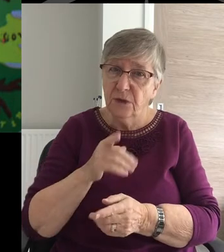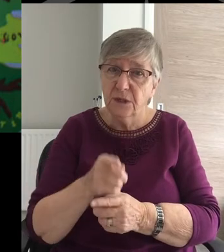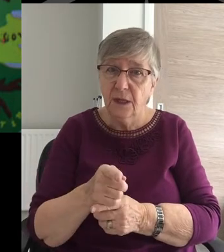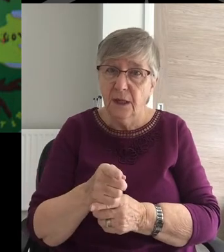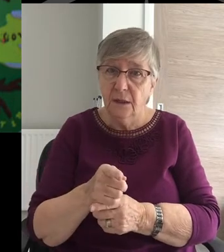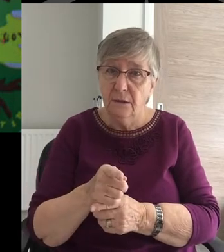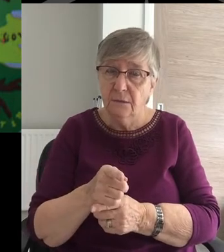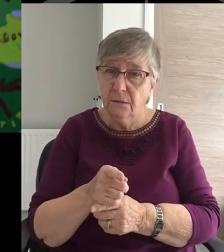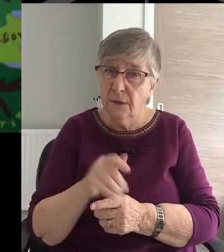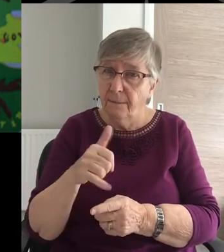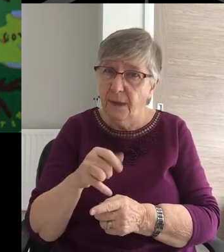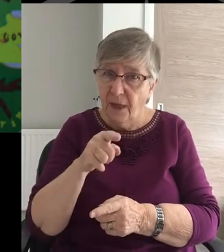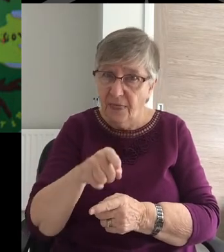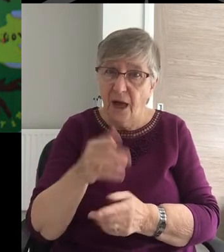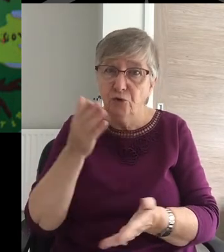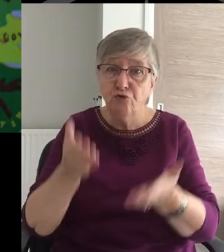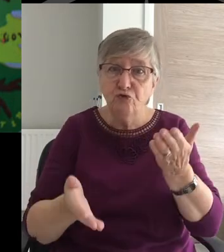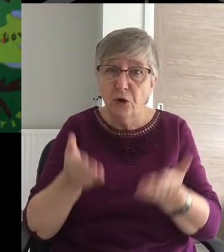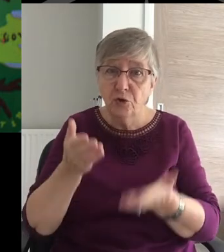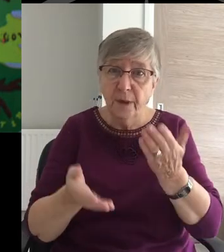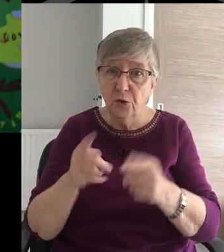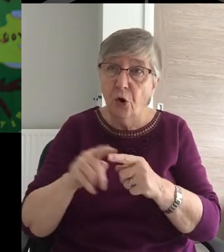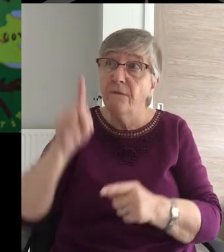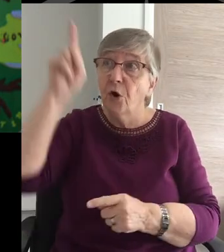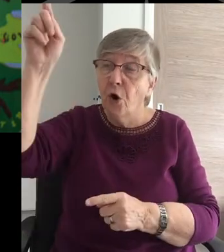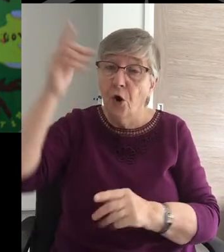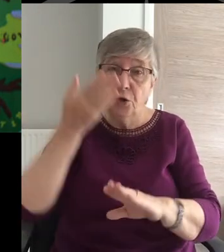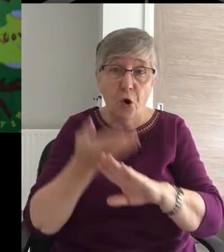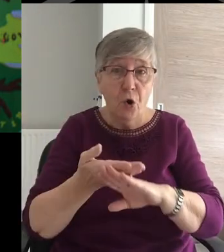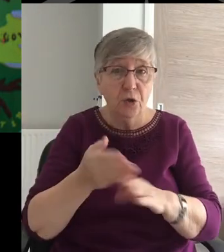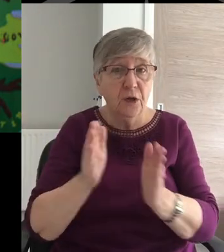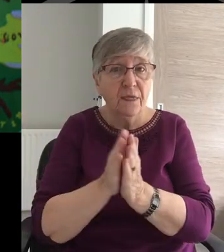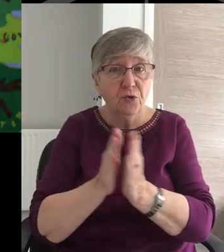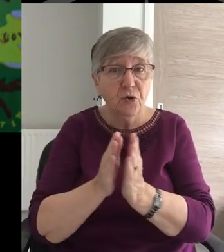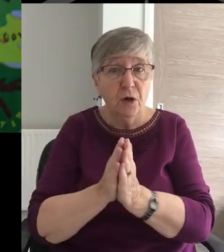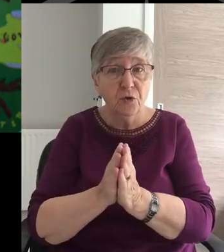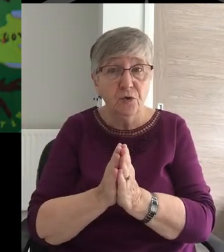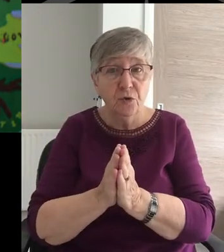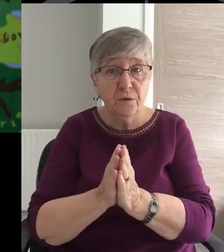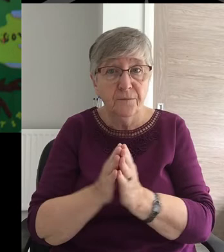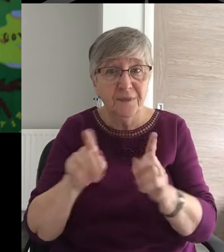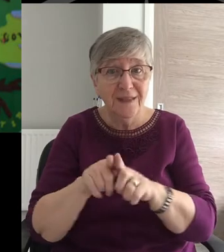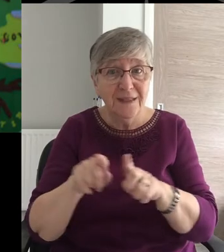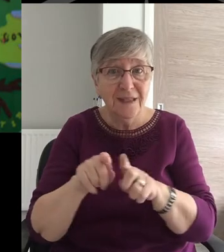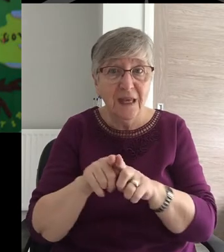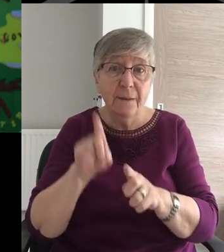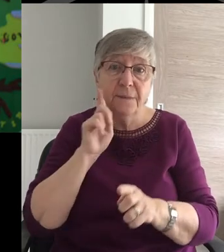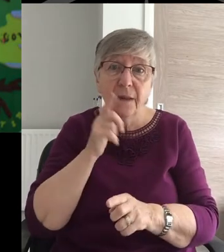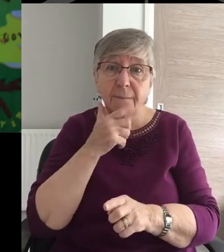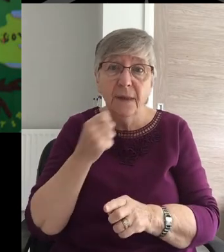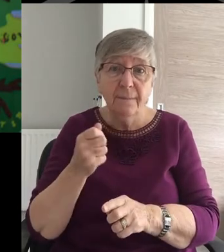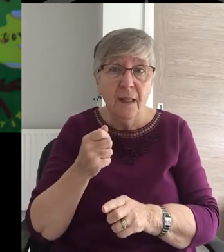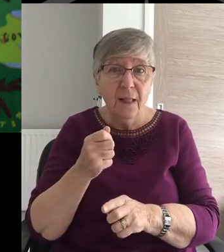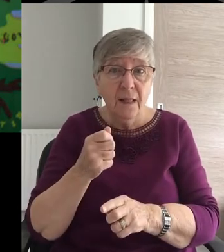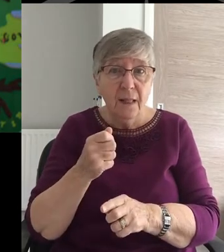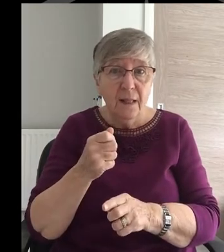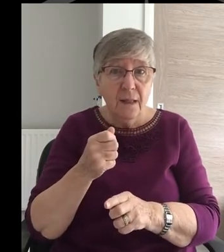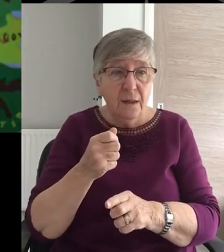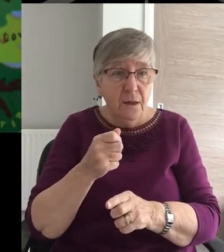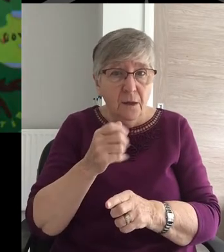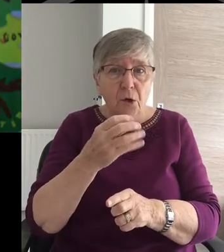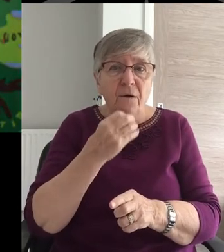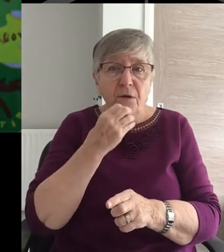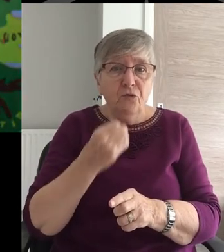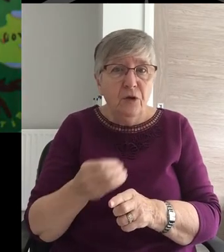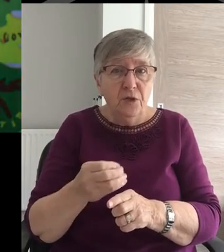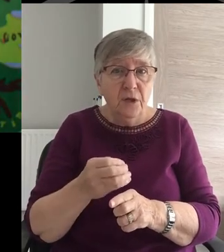a judgment of God on the church today. Just as the people of God leaving Jerusalem